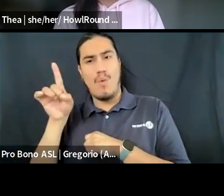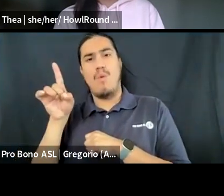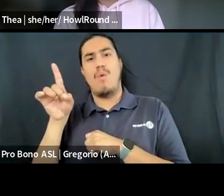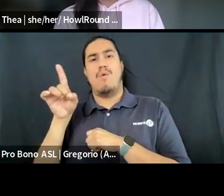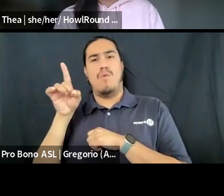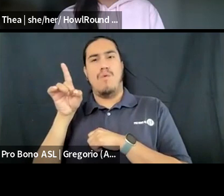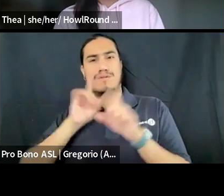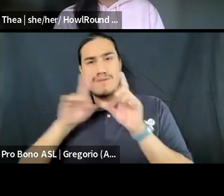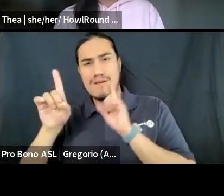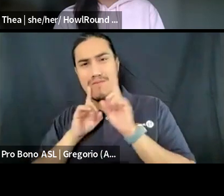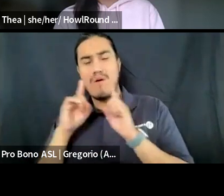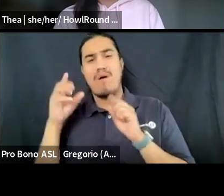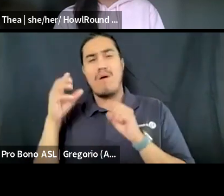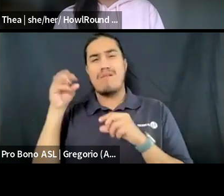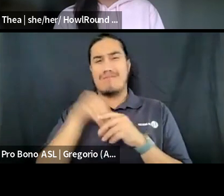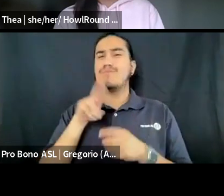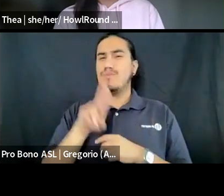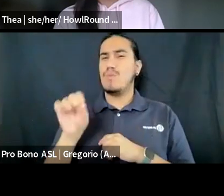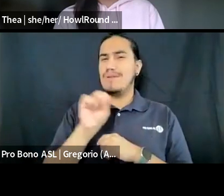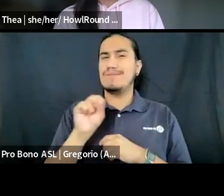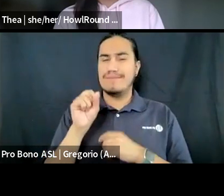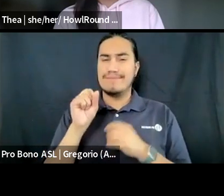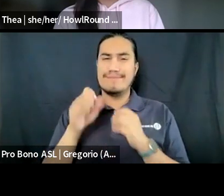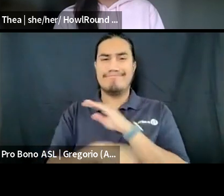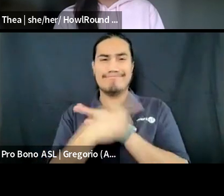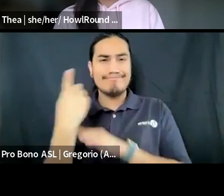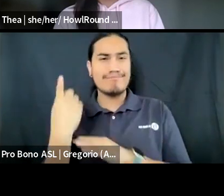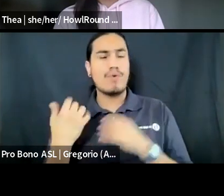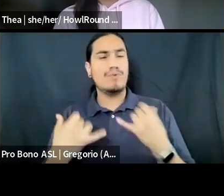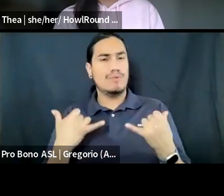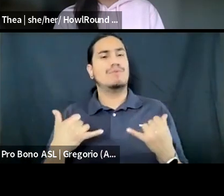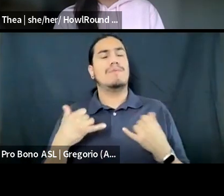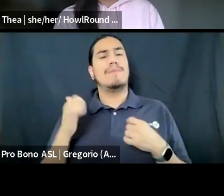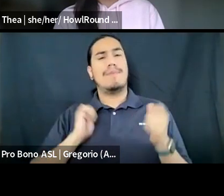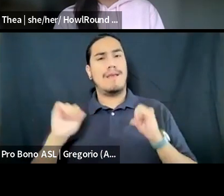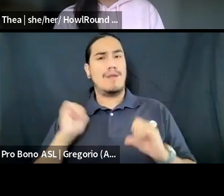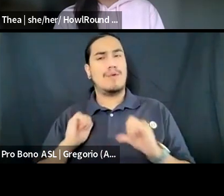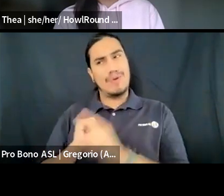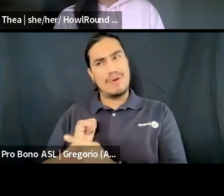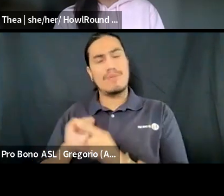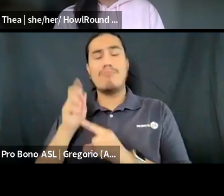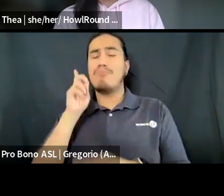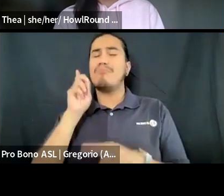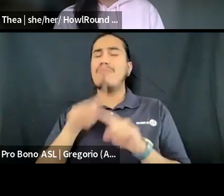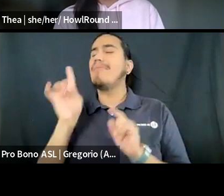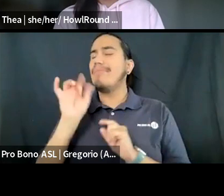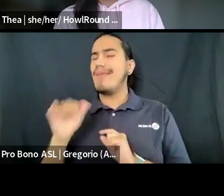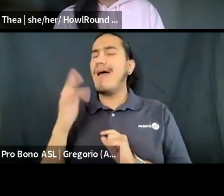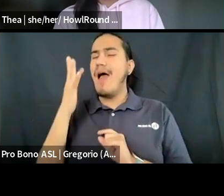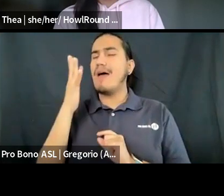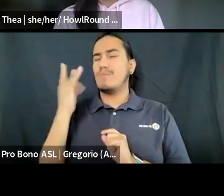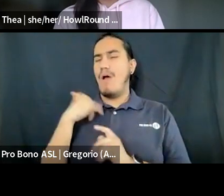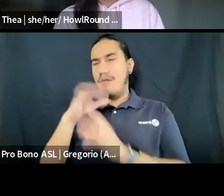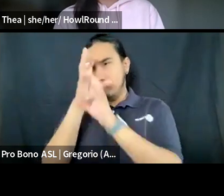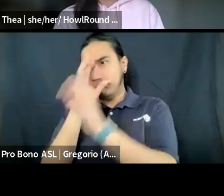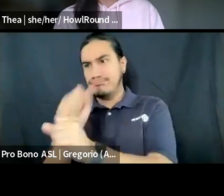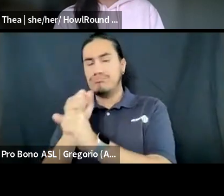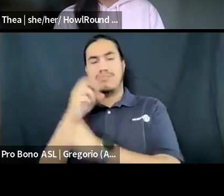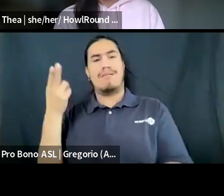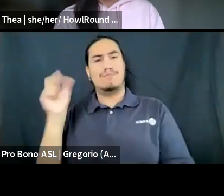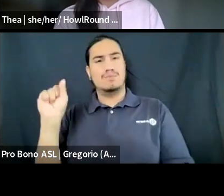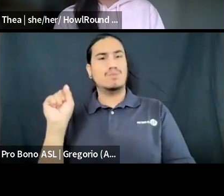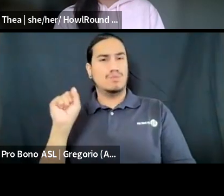contemporary US theater. And so, you know, but that's what really drew me in when I was in high school to a work